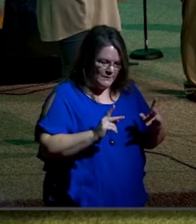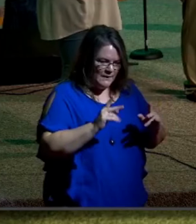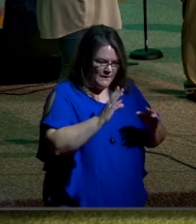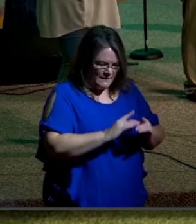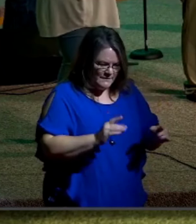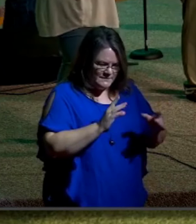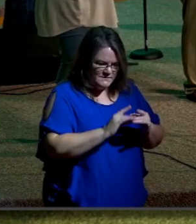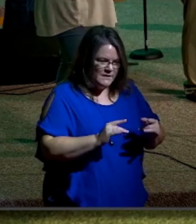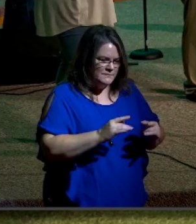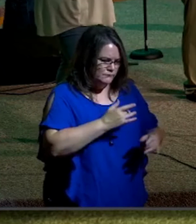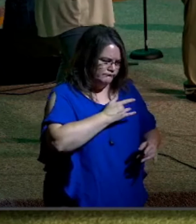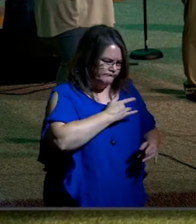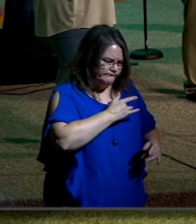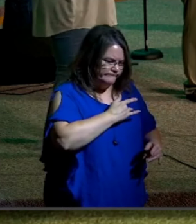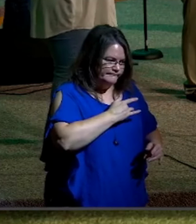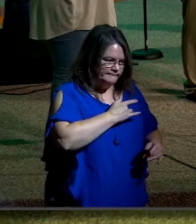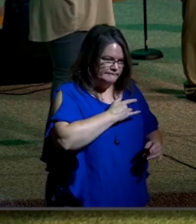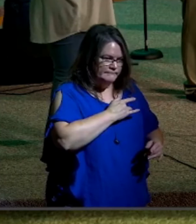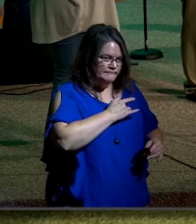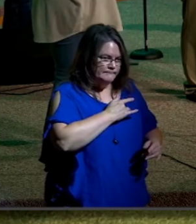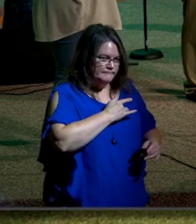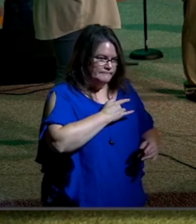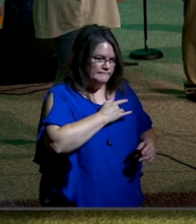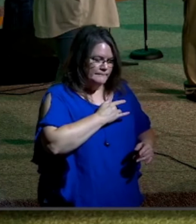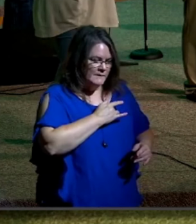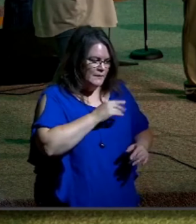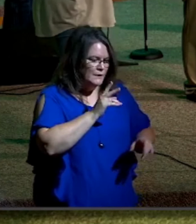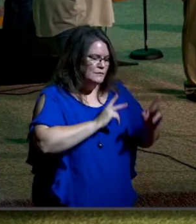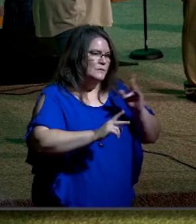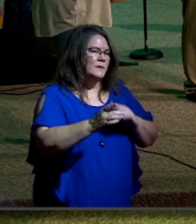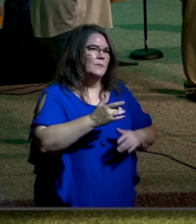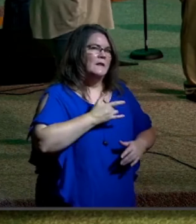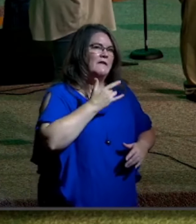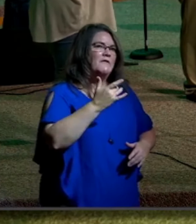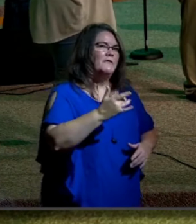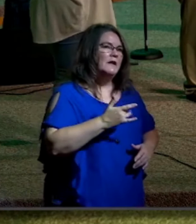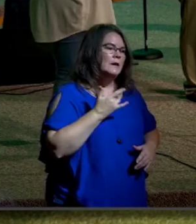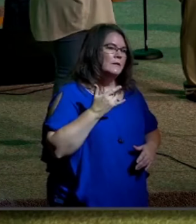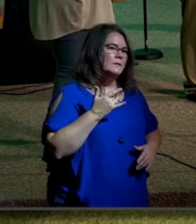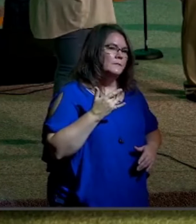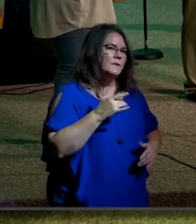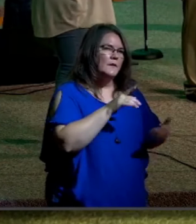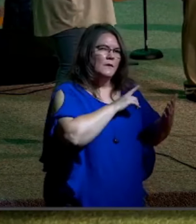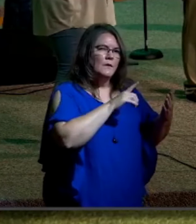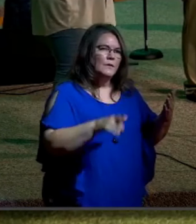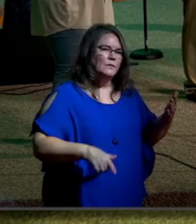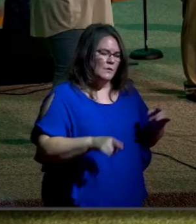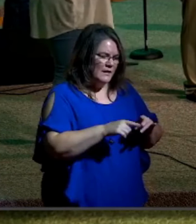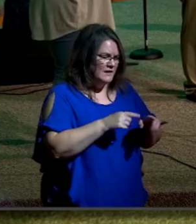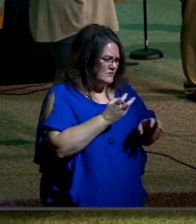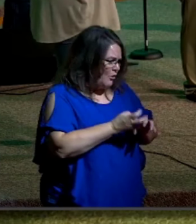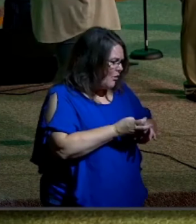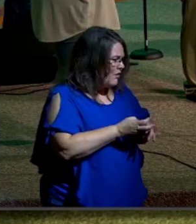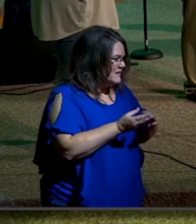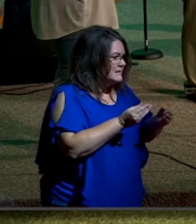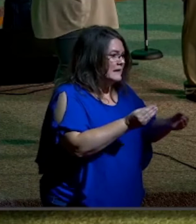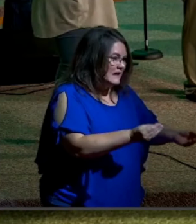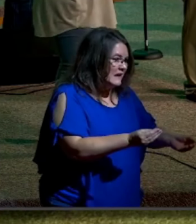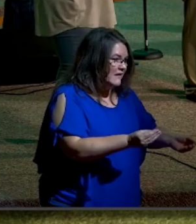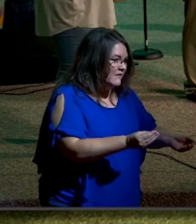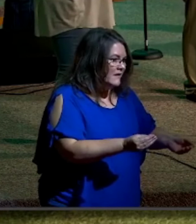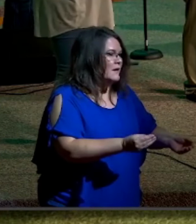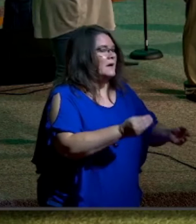speaking to those that feel, Lord, like it is hard to give, like it is hard